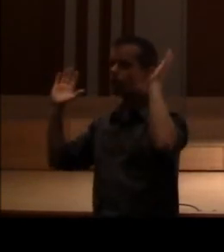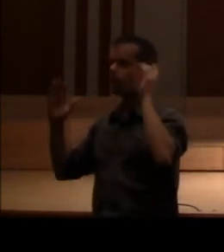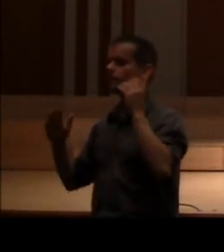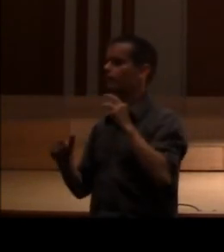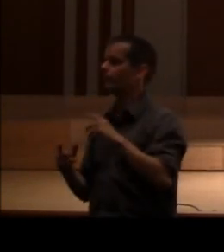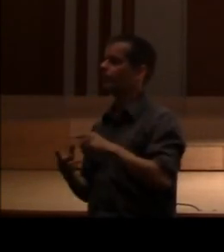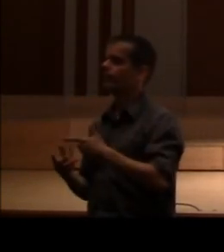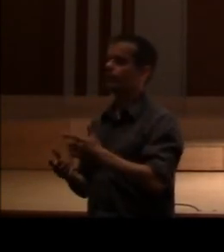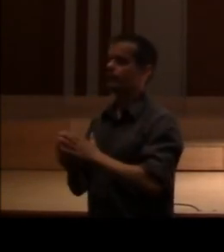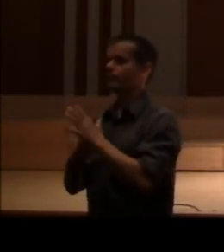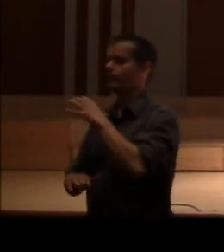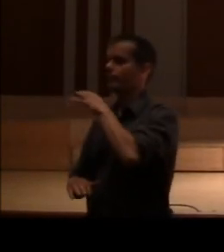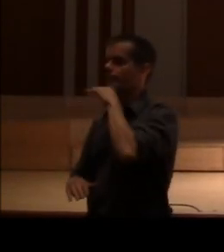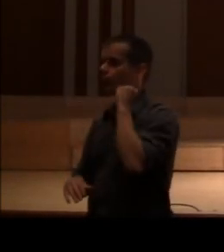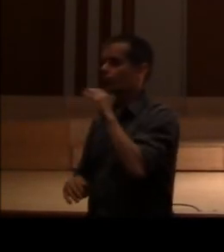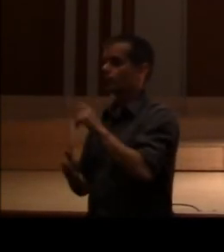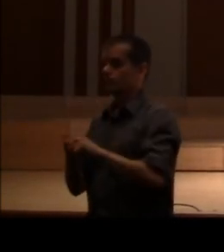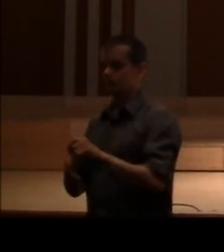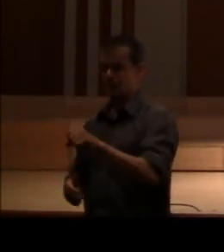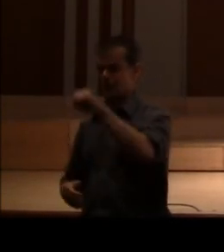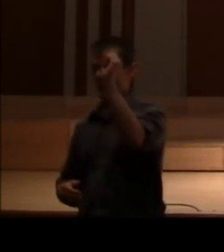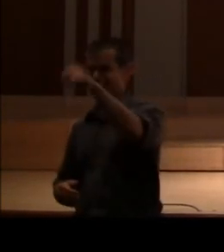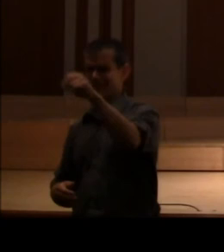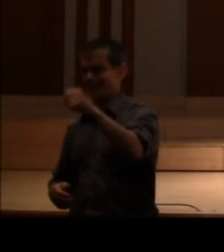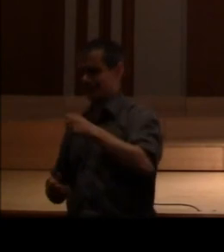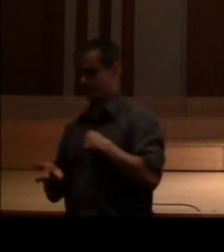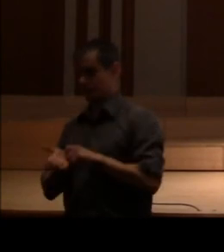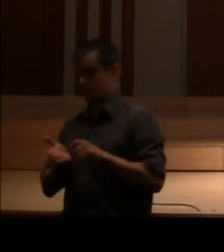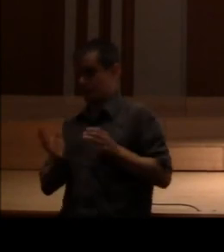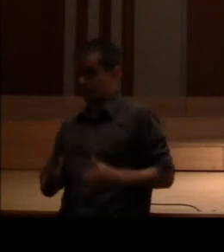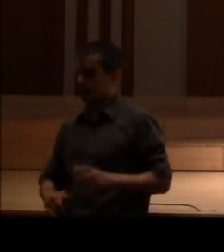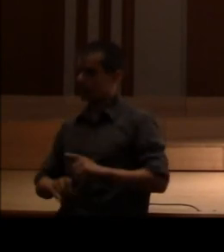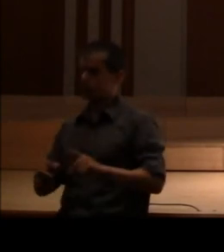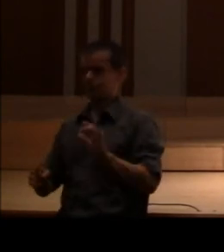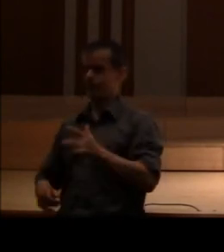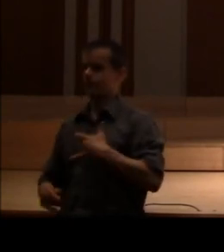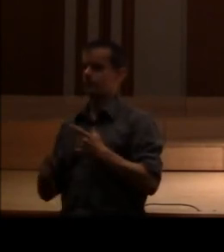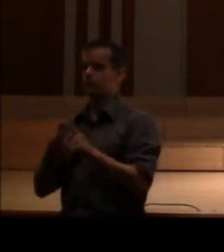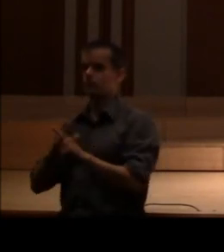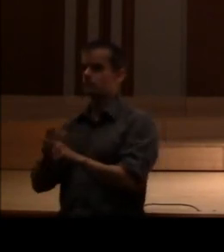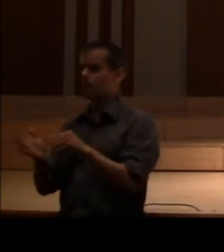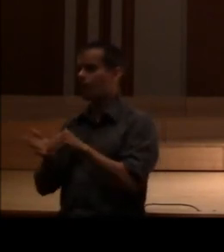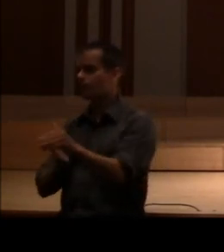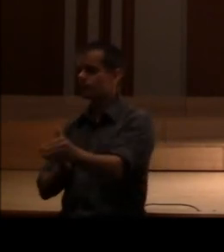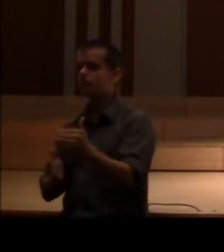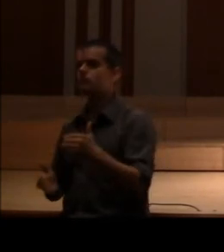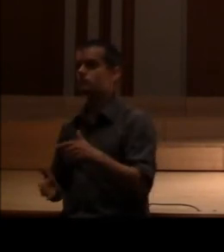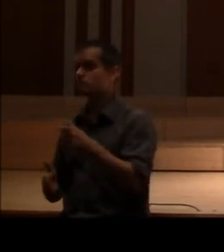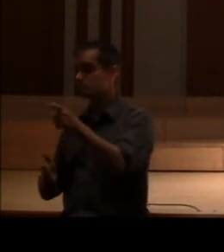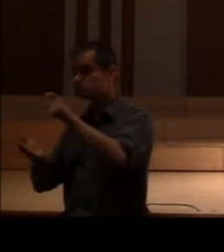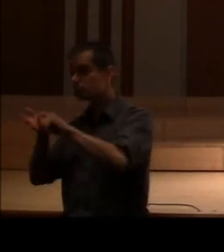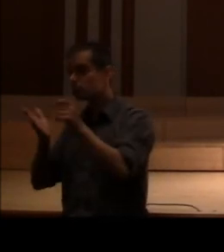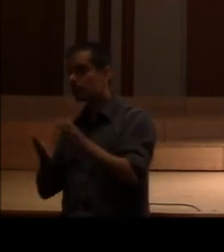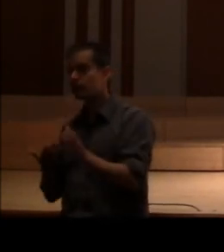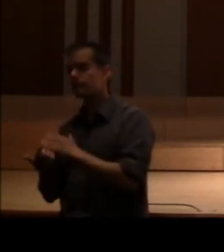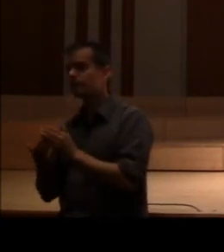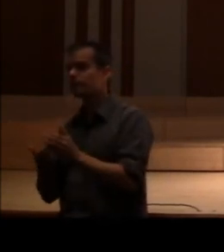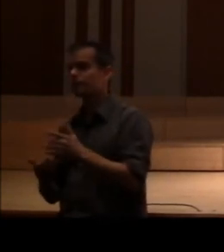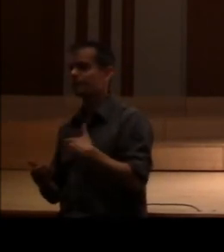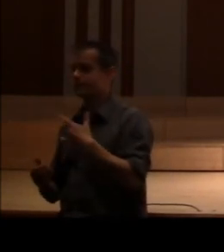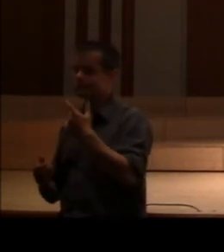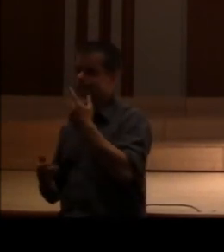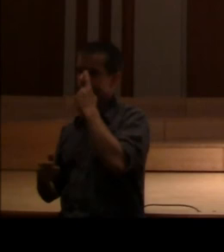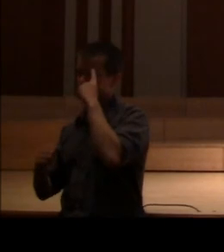gotten really bored of something you're writing? I'm like, yes, you know, I'm a writer, but I get these feelings all the time. And so you're a writer, even though you might get